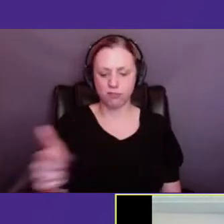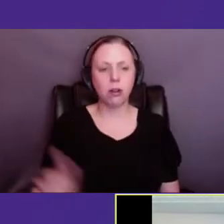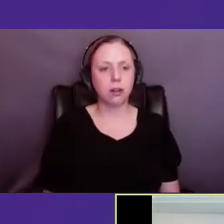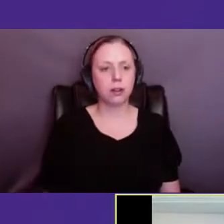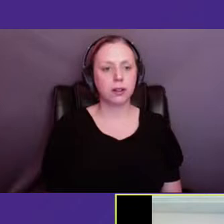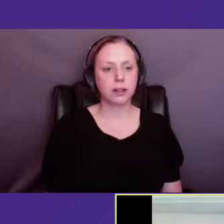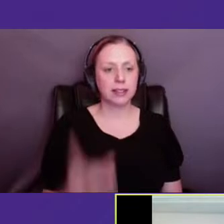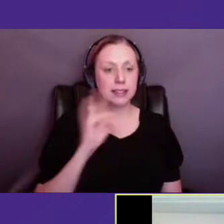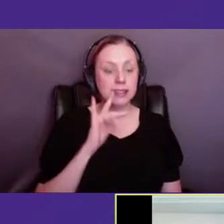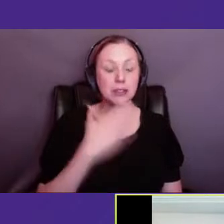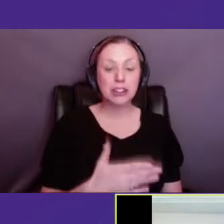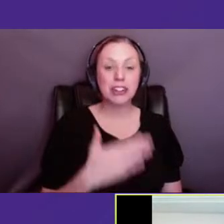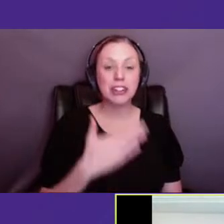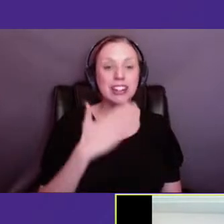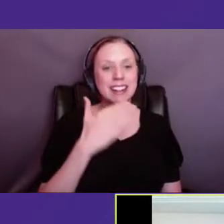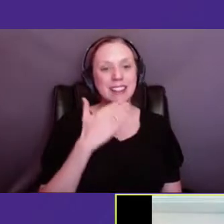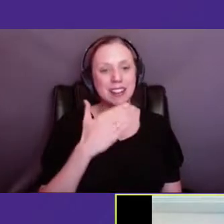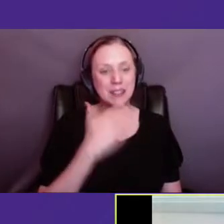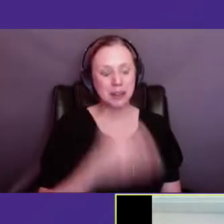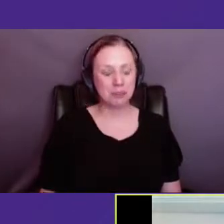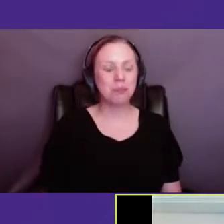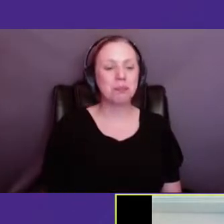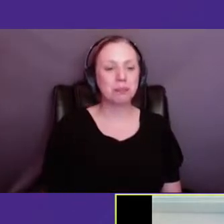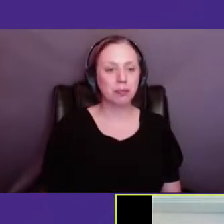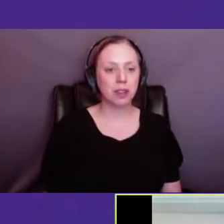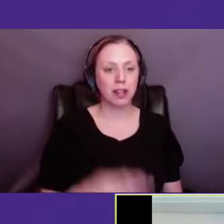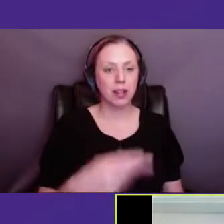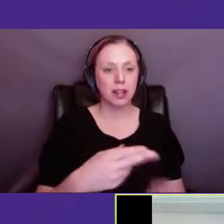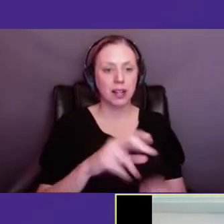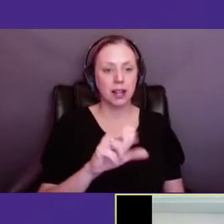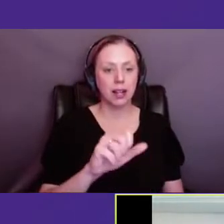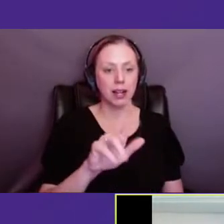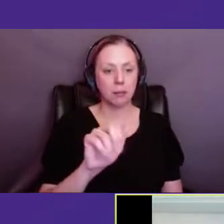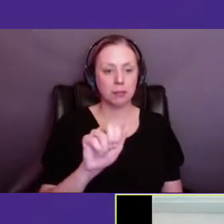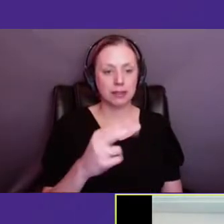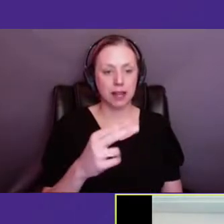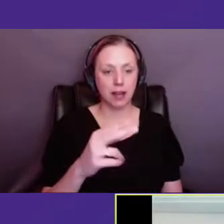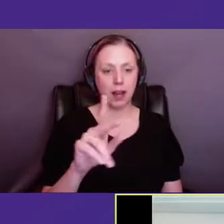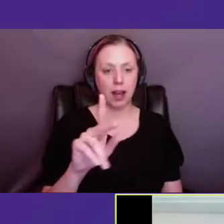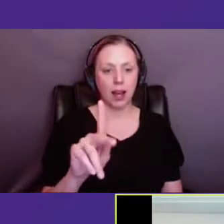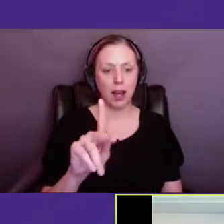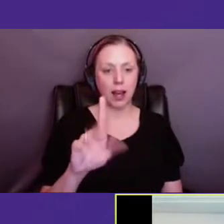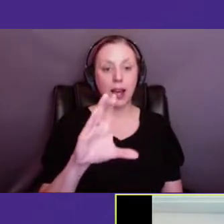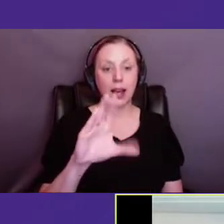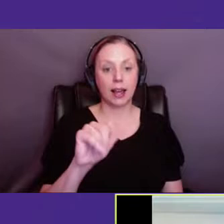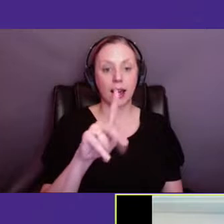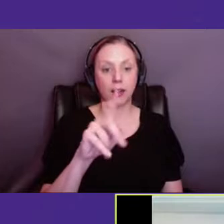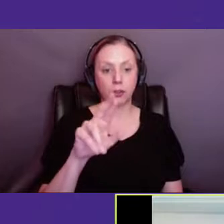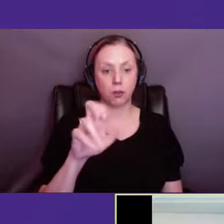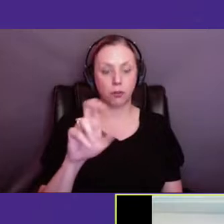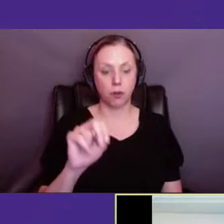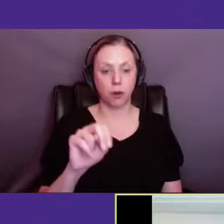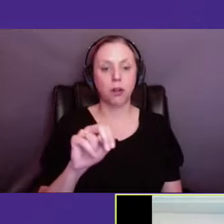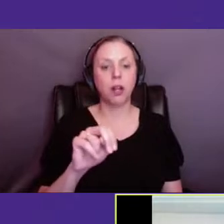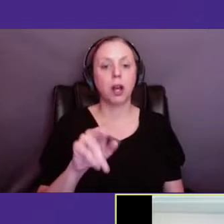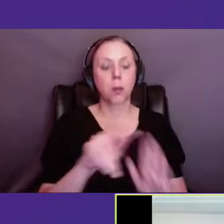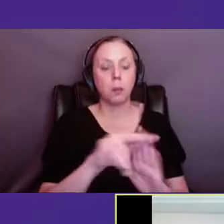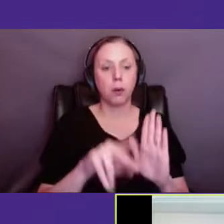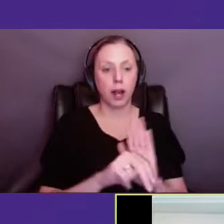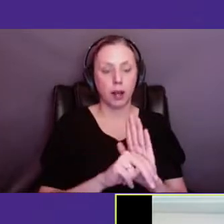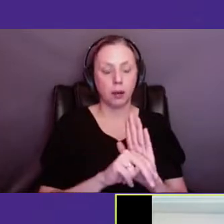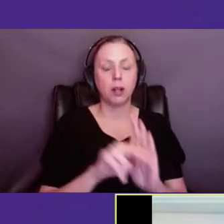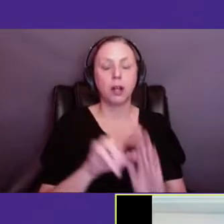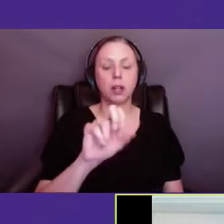Sounds great. Thank you, Alejandra. My name is Sarah Calderon. I go by she, her, hers